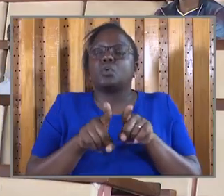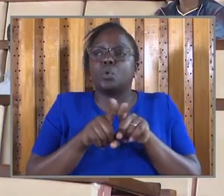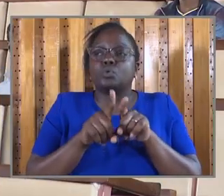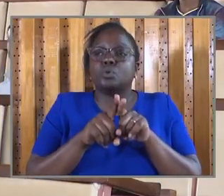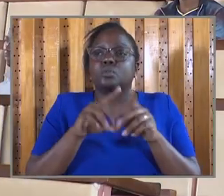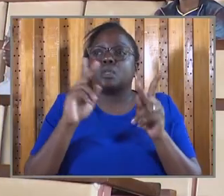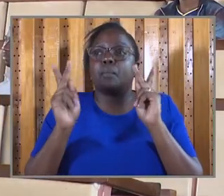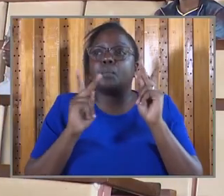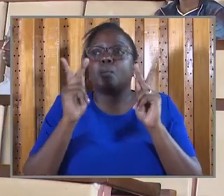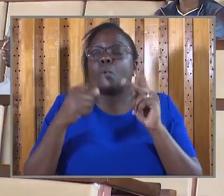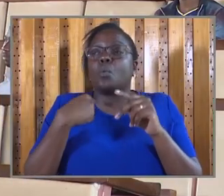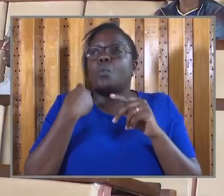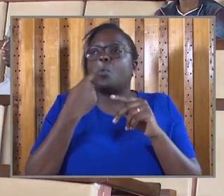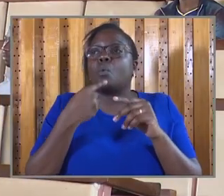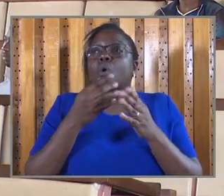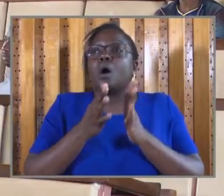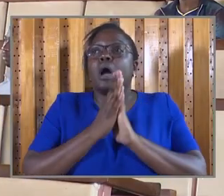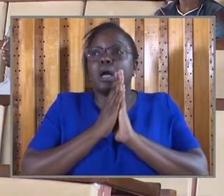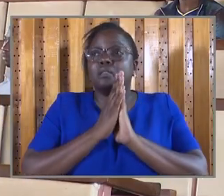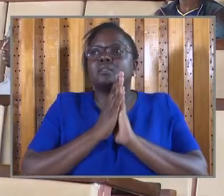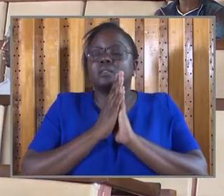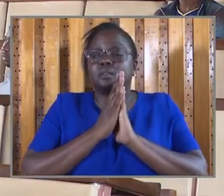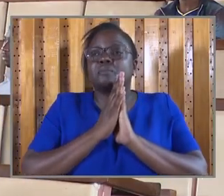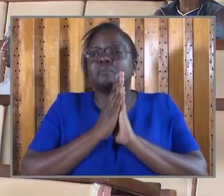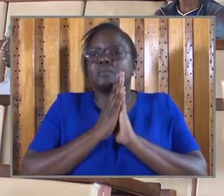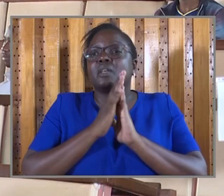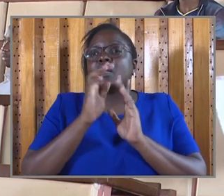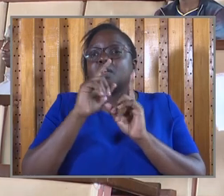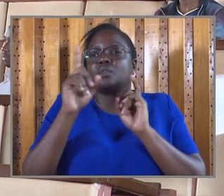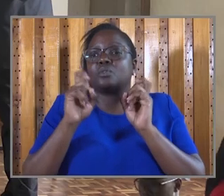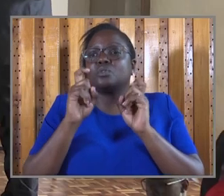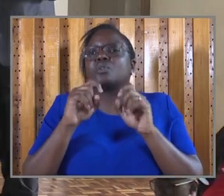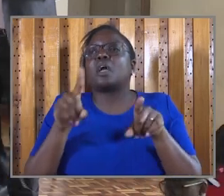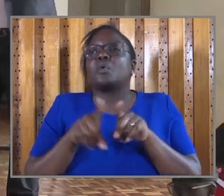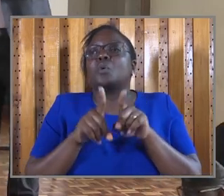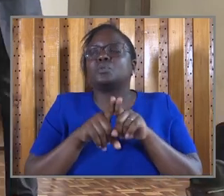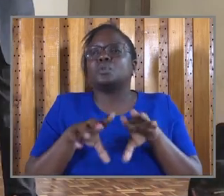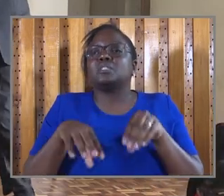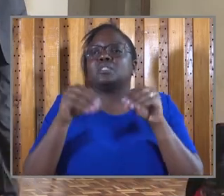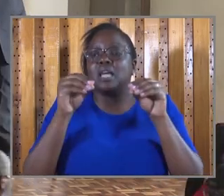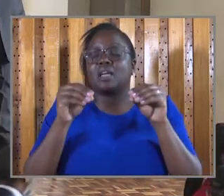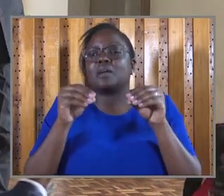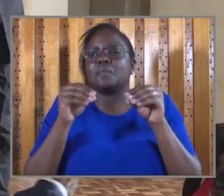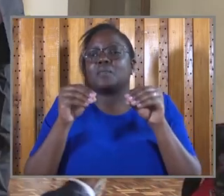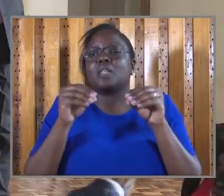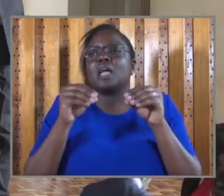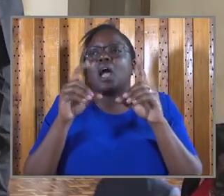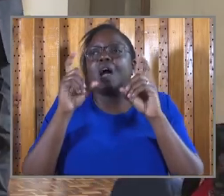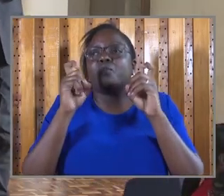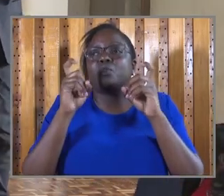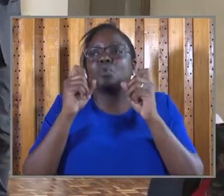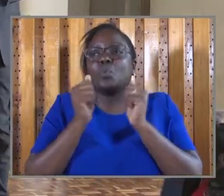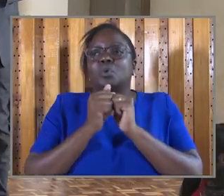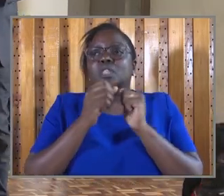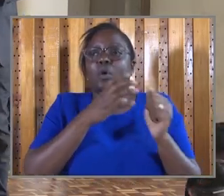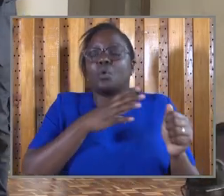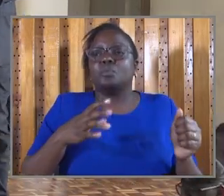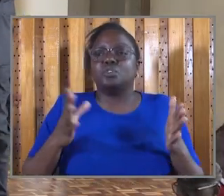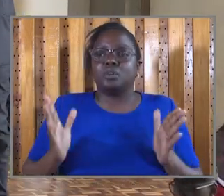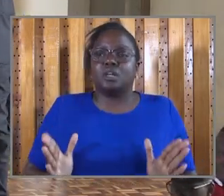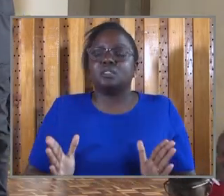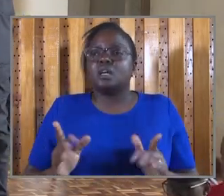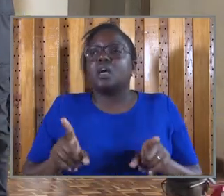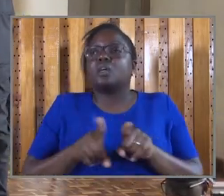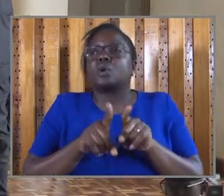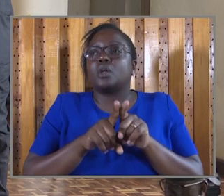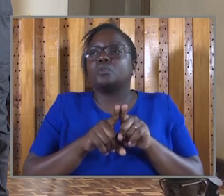the people ask the questions. You earn yourself a privilege to take a photo with the commissioner. Yeah, the three students, three can you come up? Three people who ask the questions.